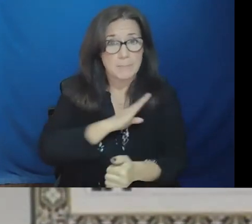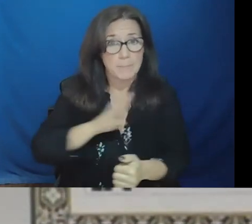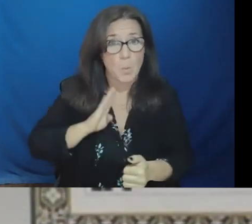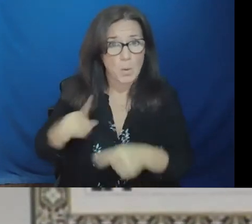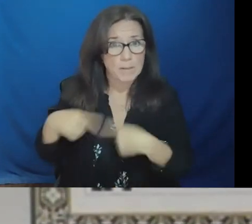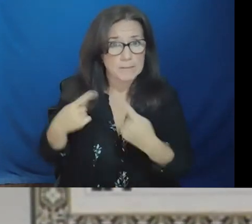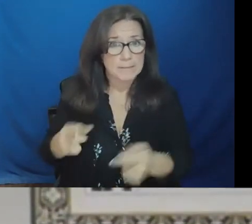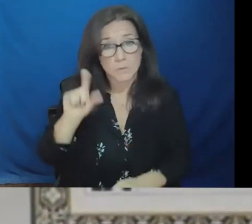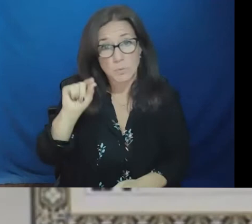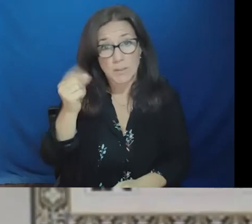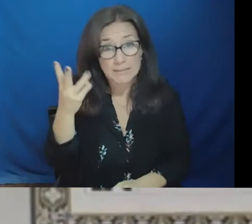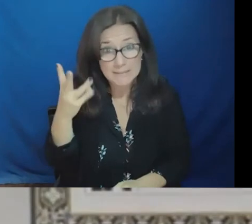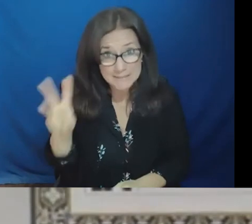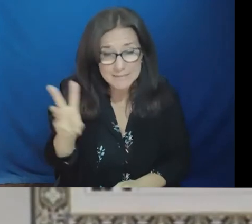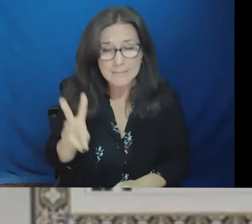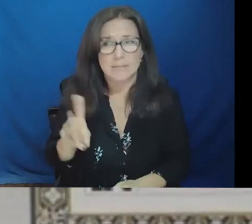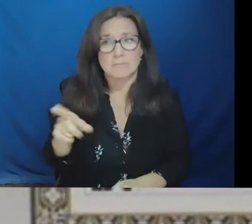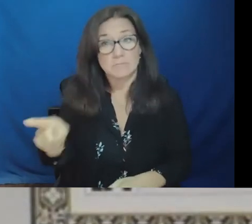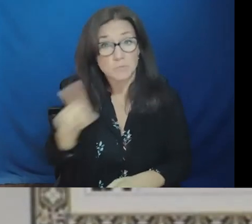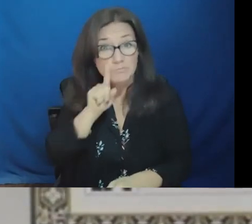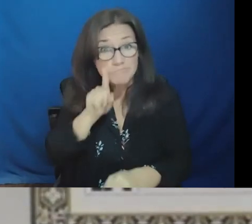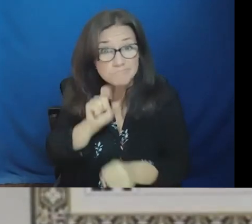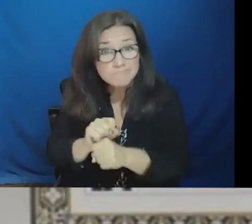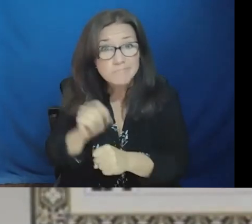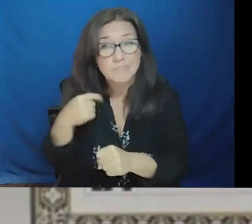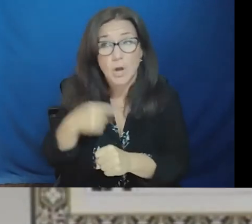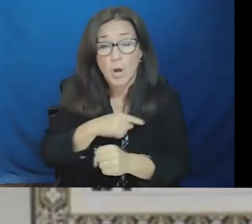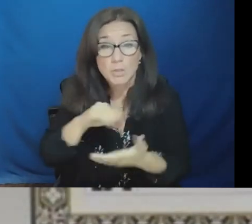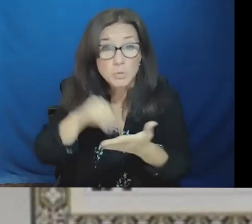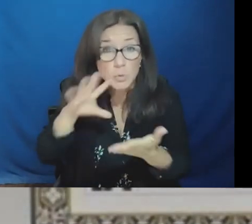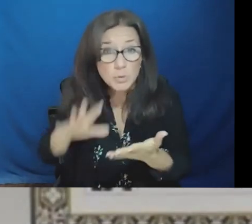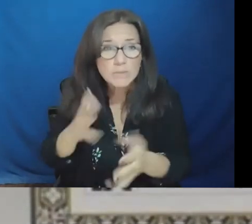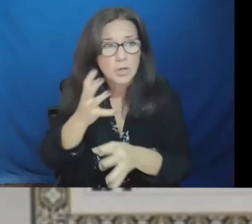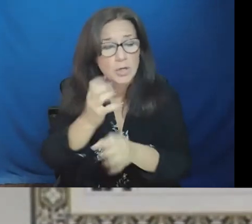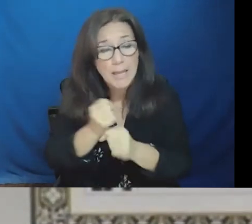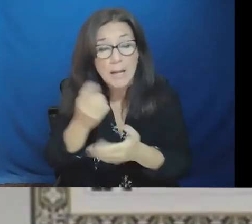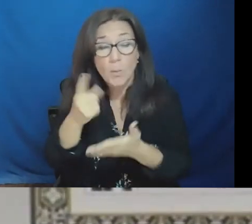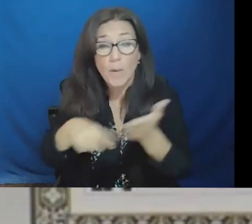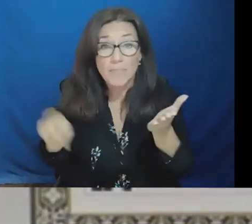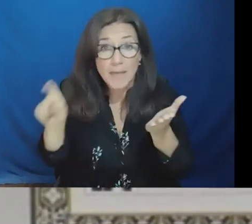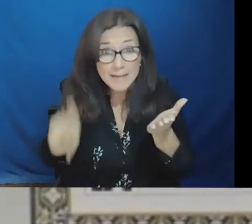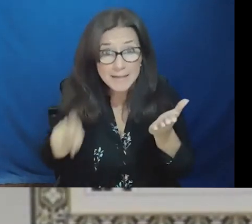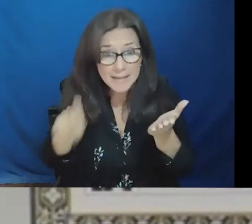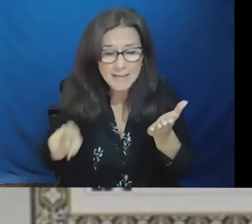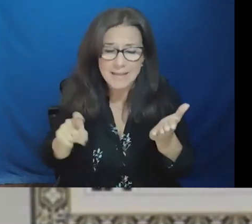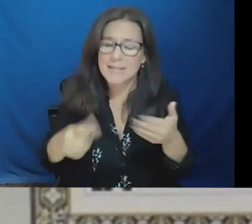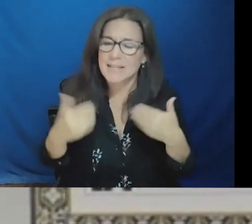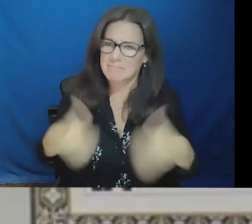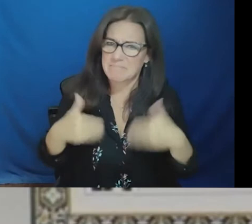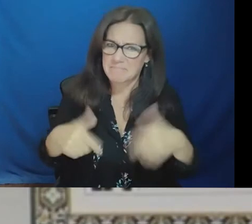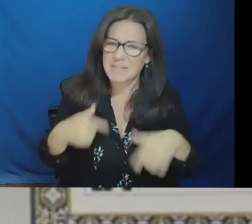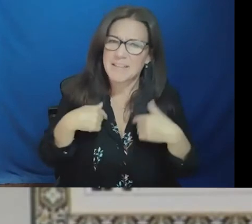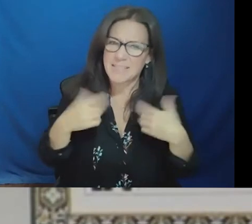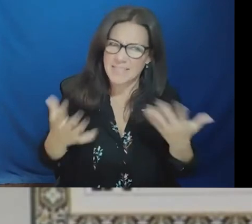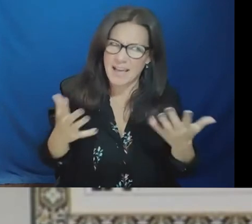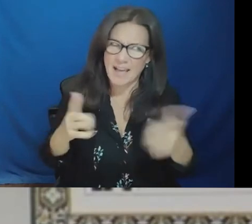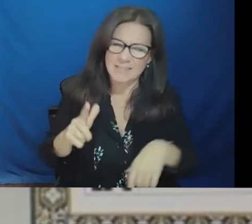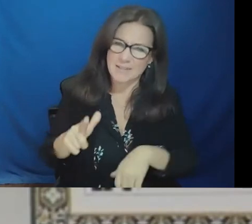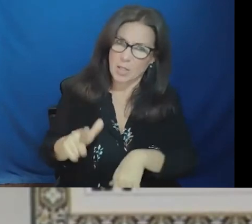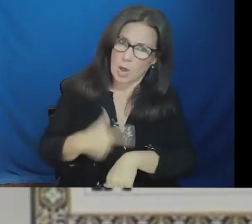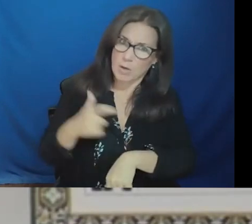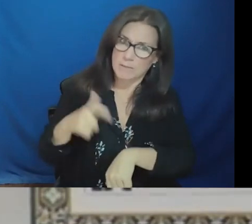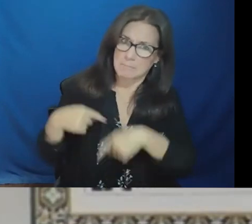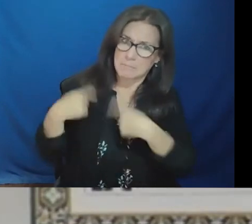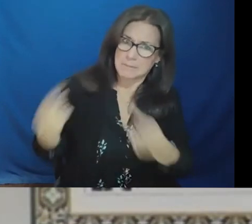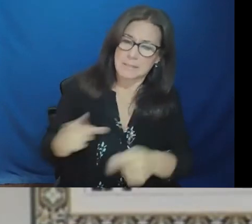getting we're meeting their needs. And so I just want to appreciate where we come from in 2016 to where we are now, and certainly to appreciate your